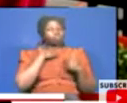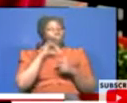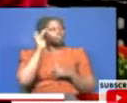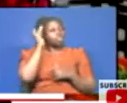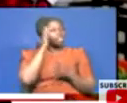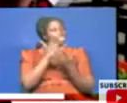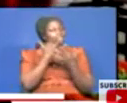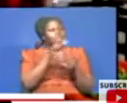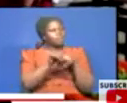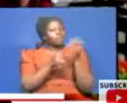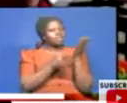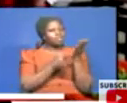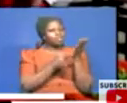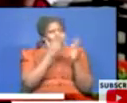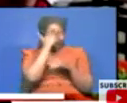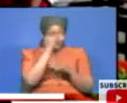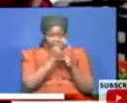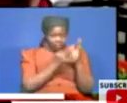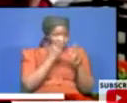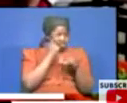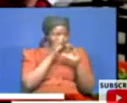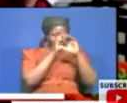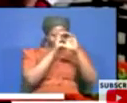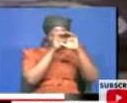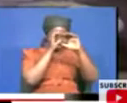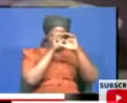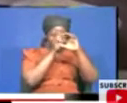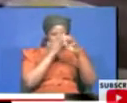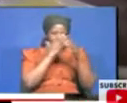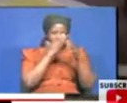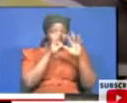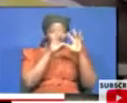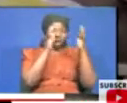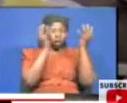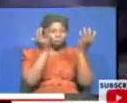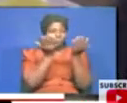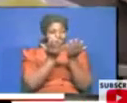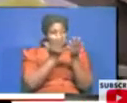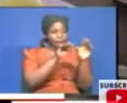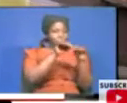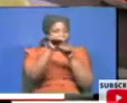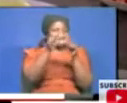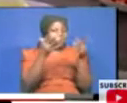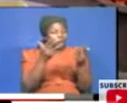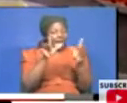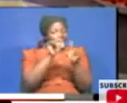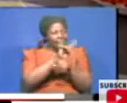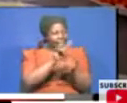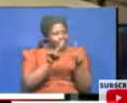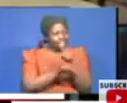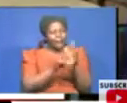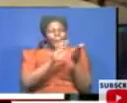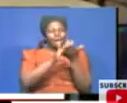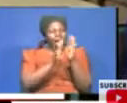Yes. Because if you look at the trajectory of the world, everything is going smart.